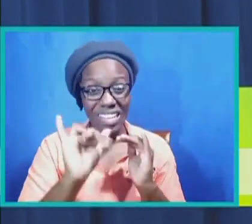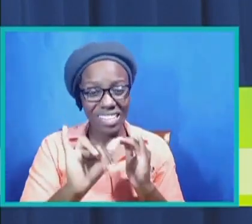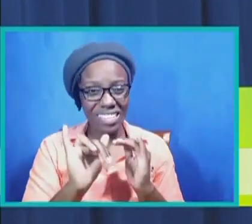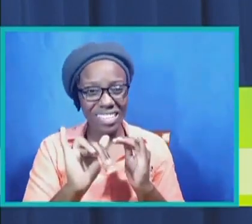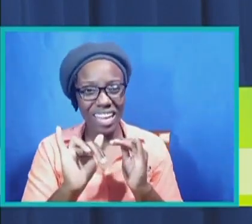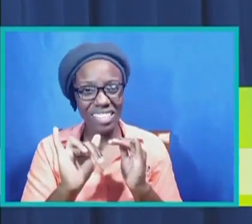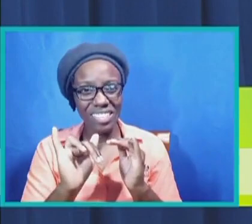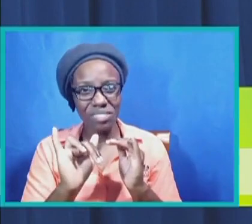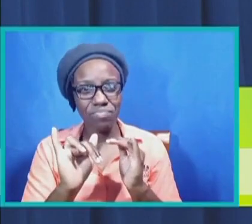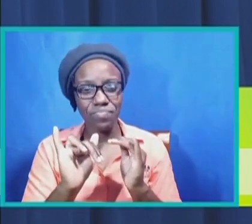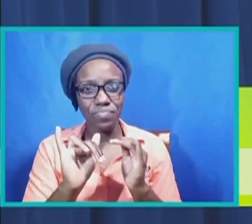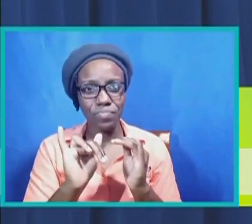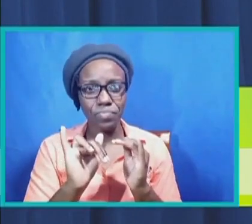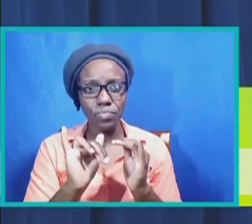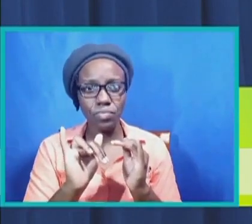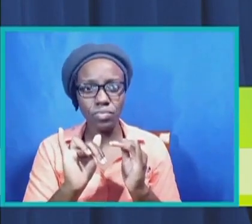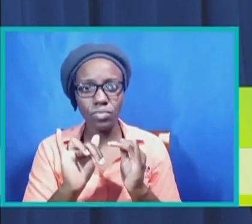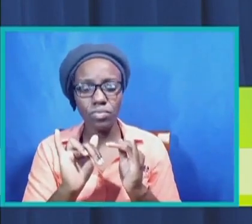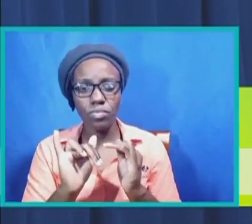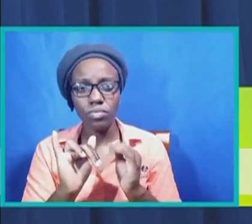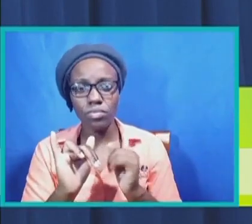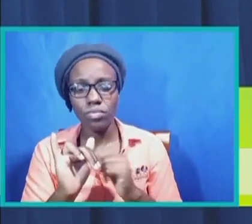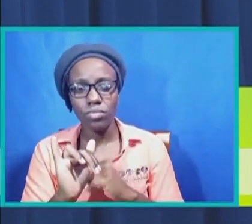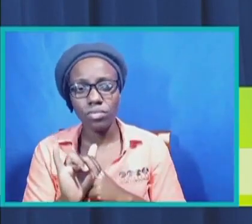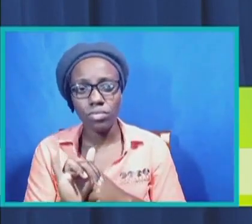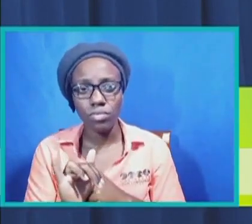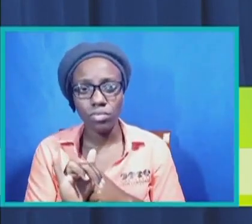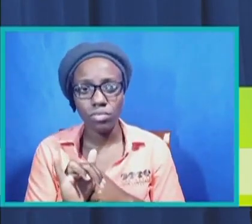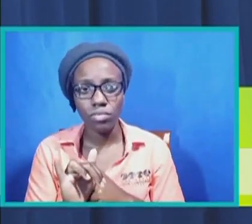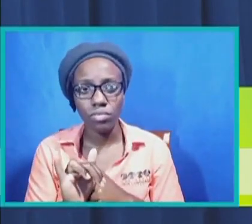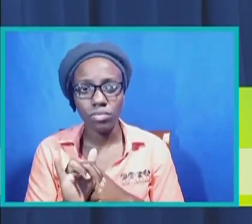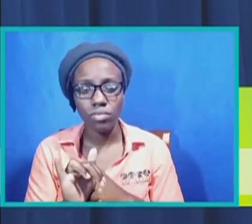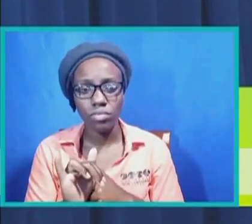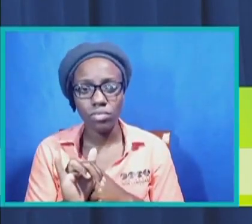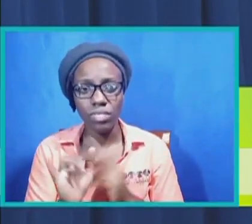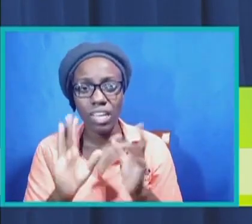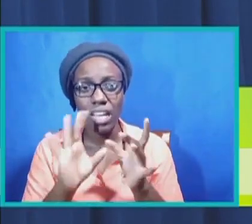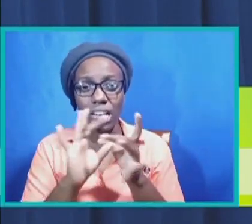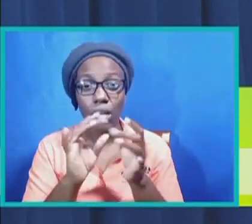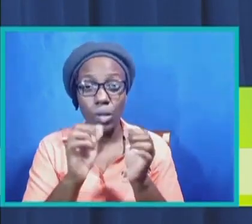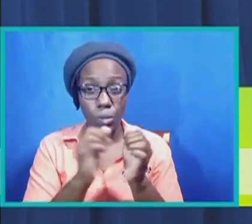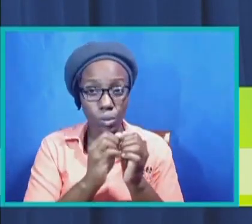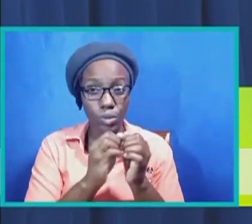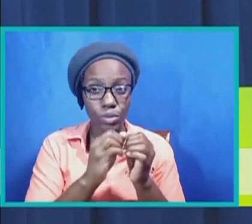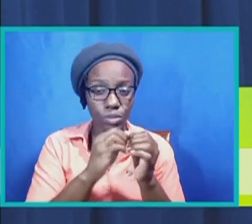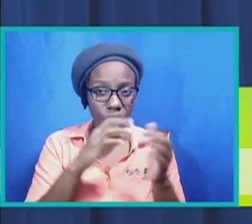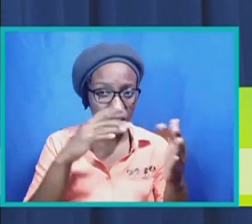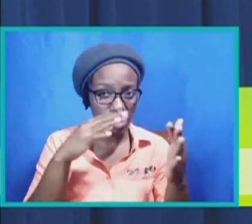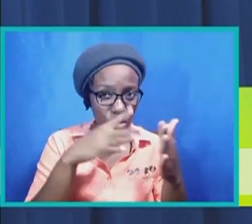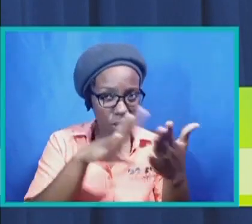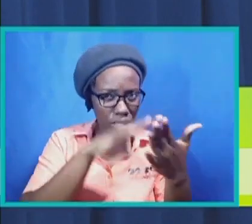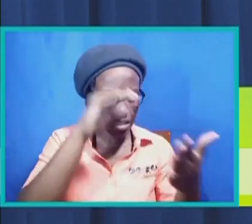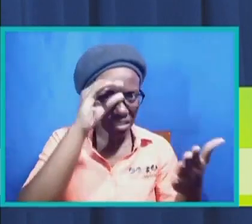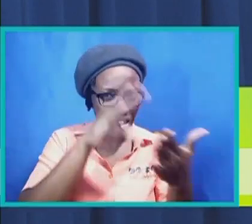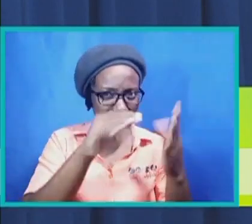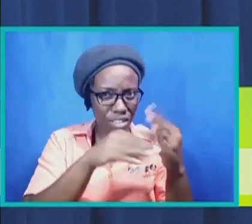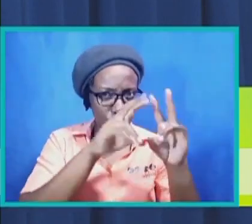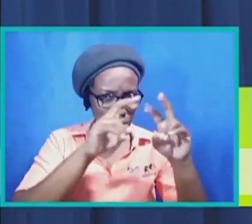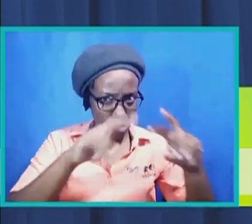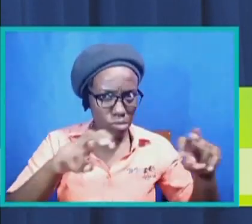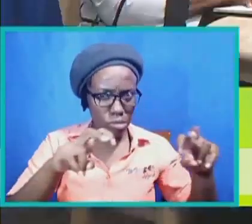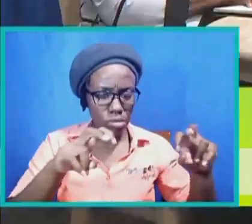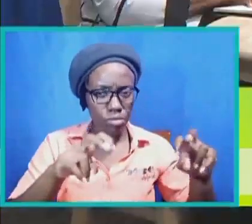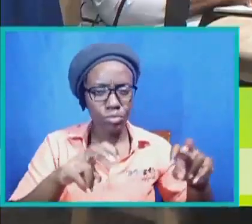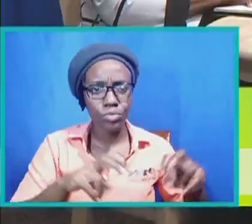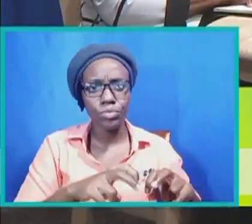approach, actually tied into student learning and the research into student learning and